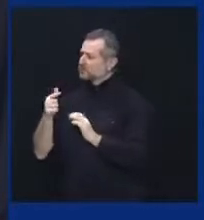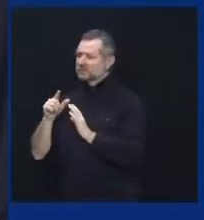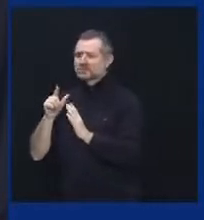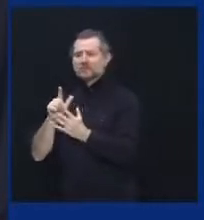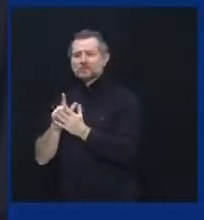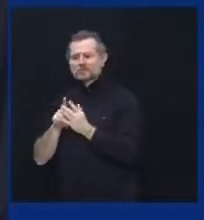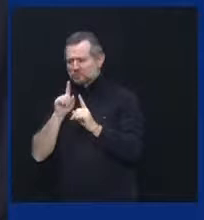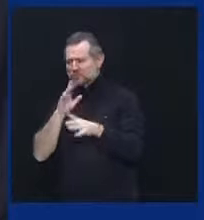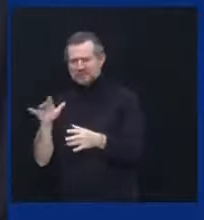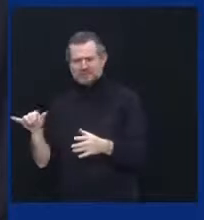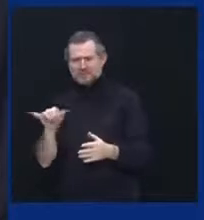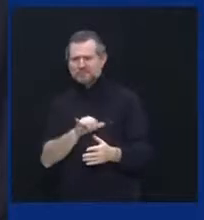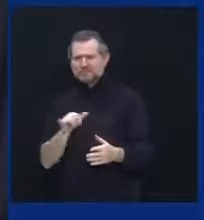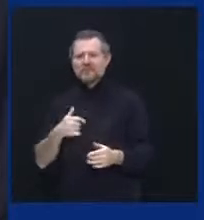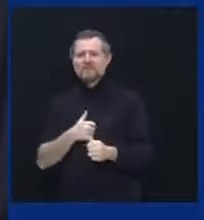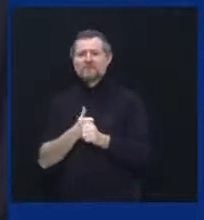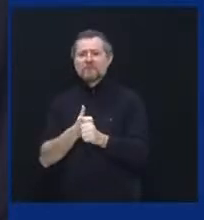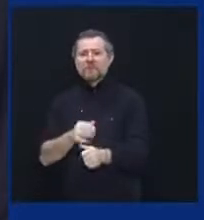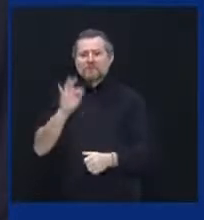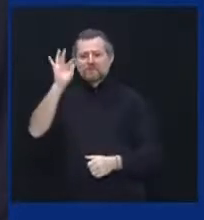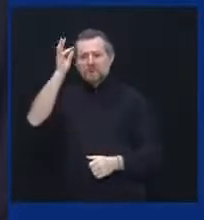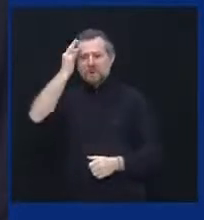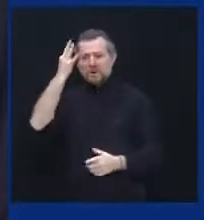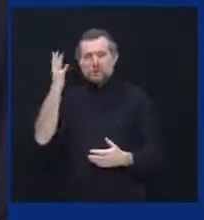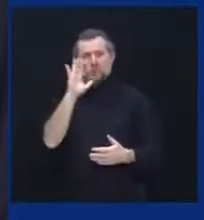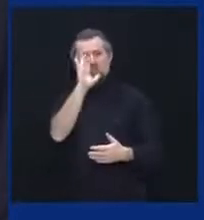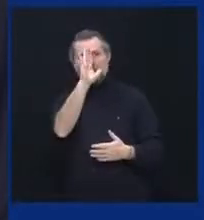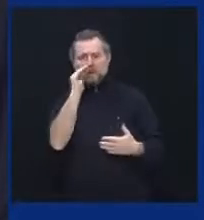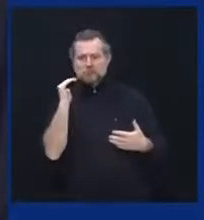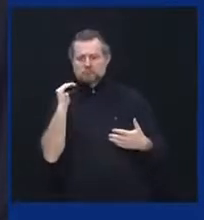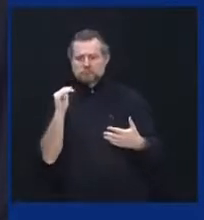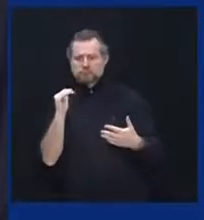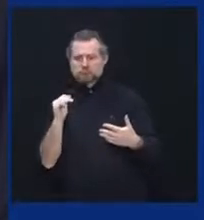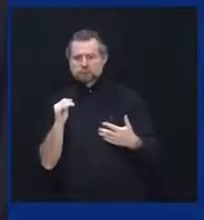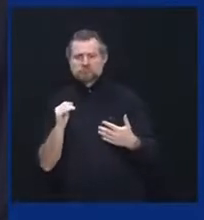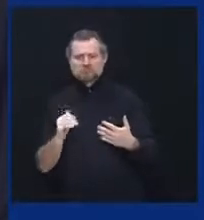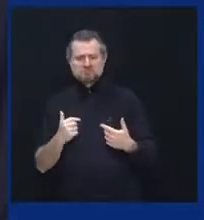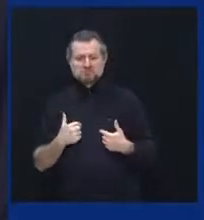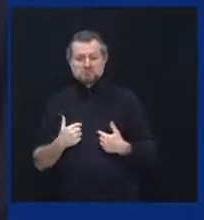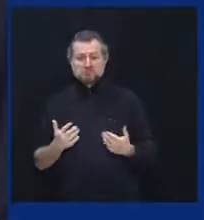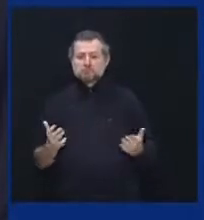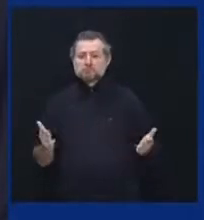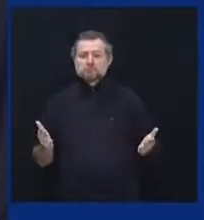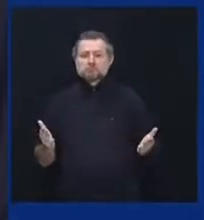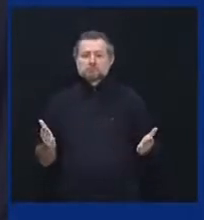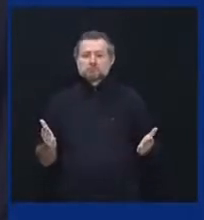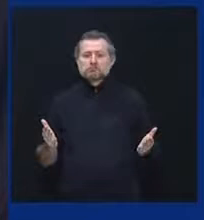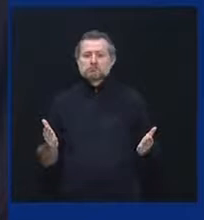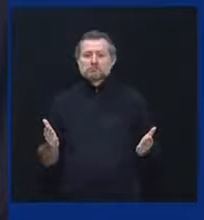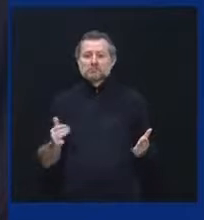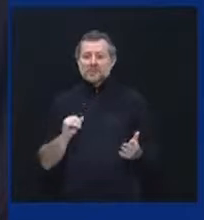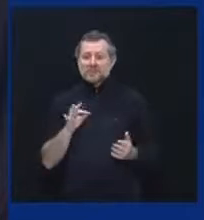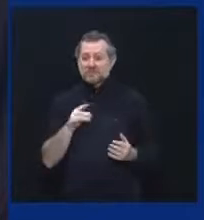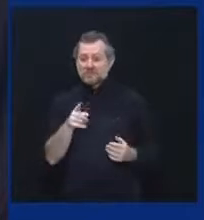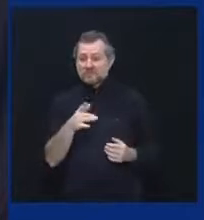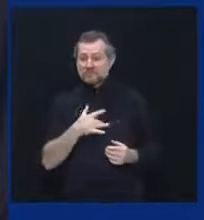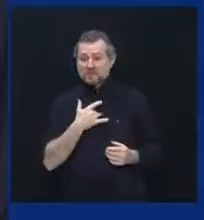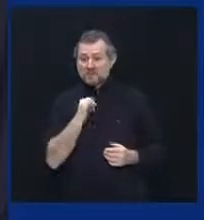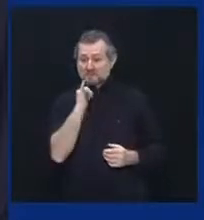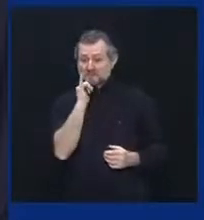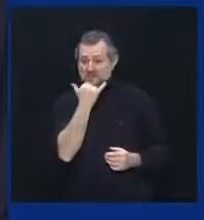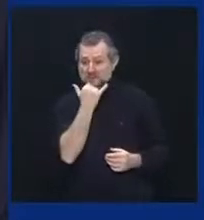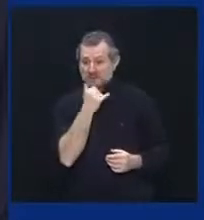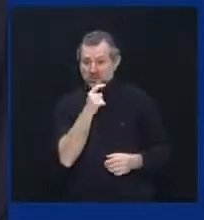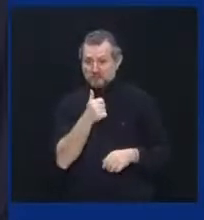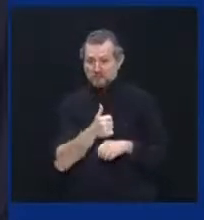Department of Health followed federal guidance. So if you think there was a mistake, then go talk to the